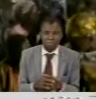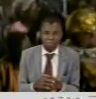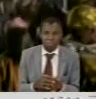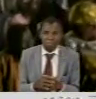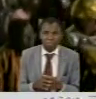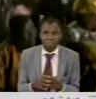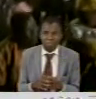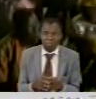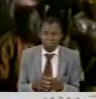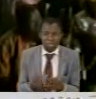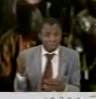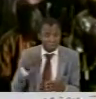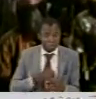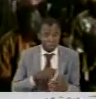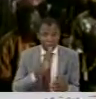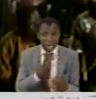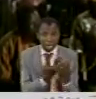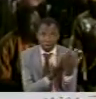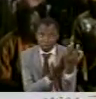We are waiting for you.